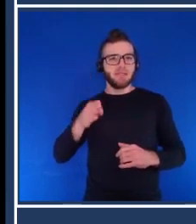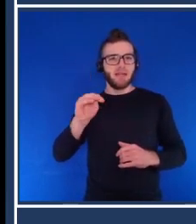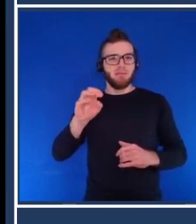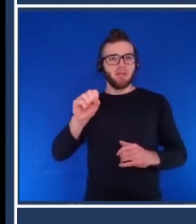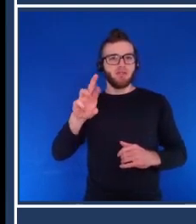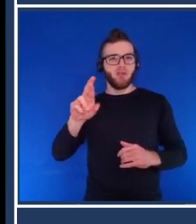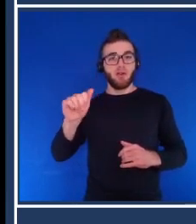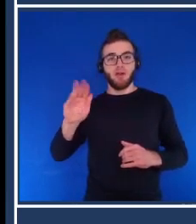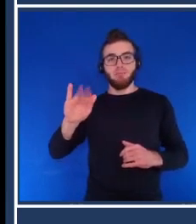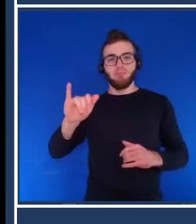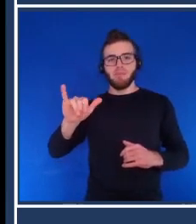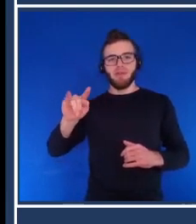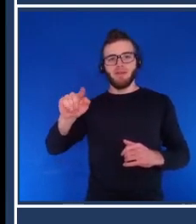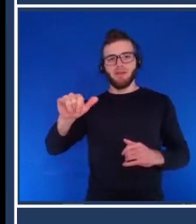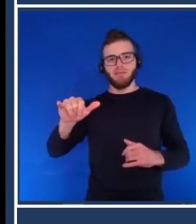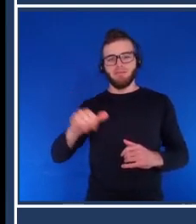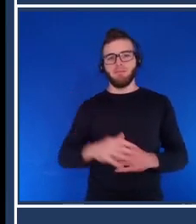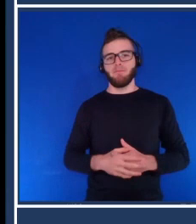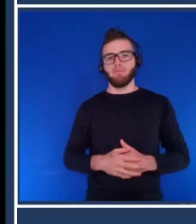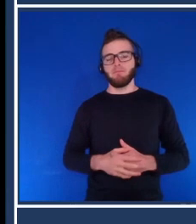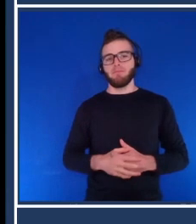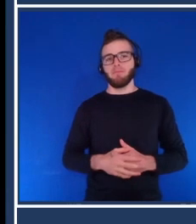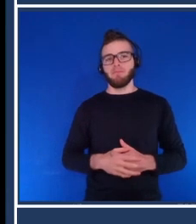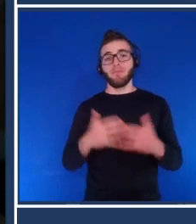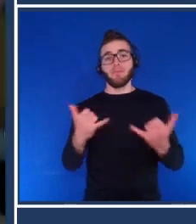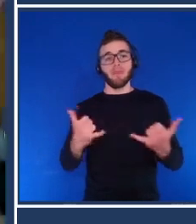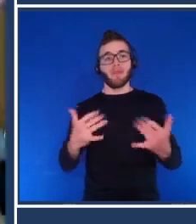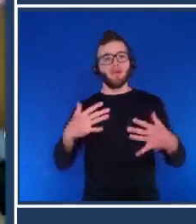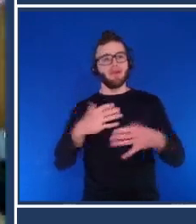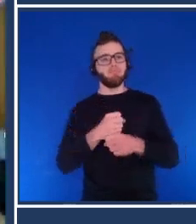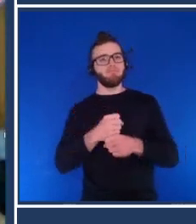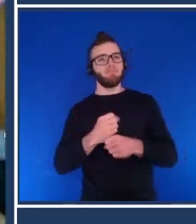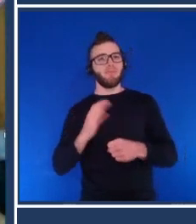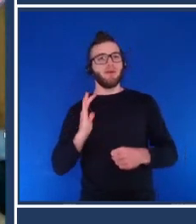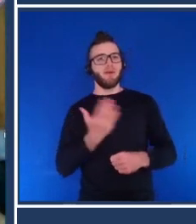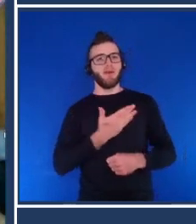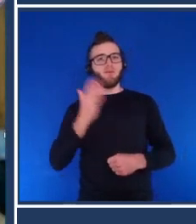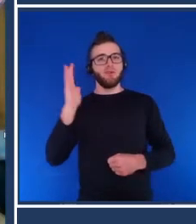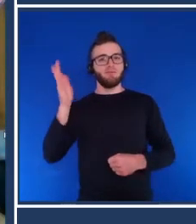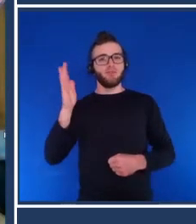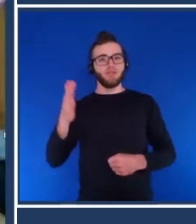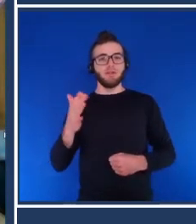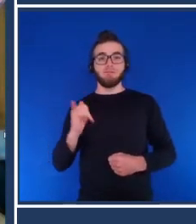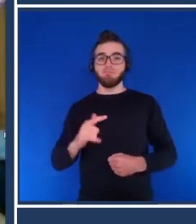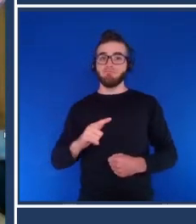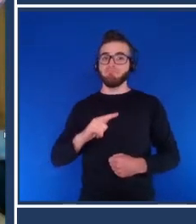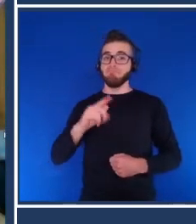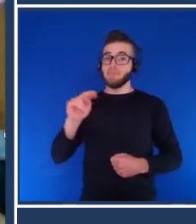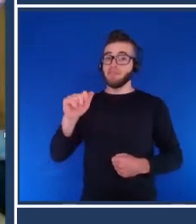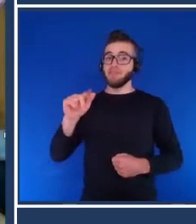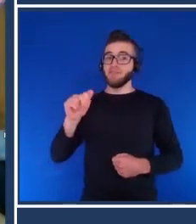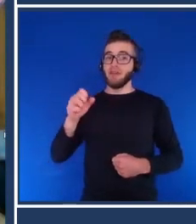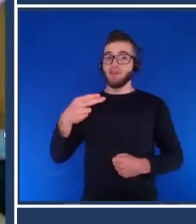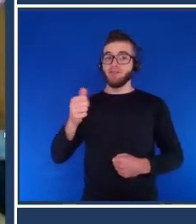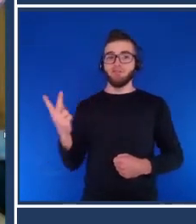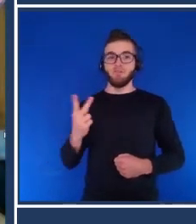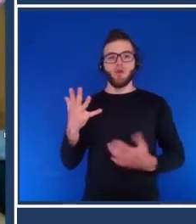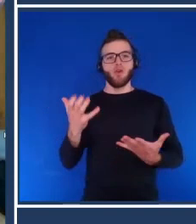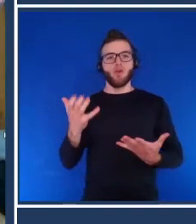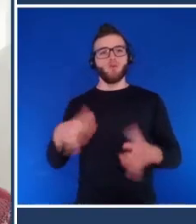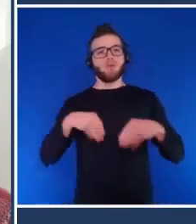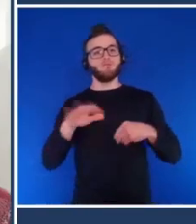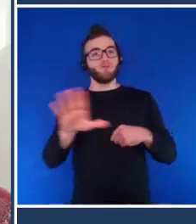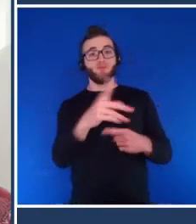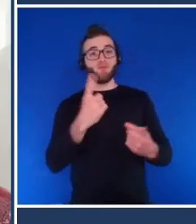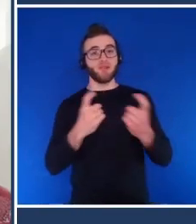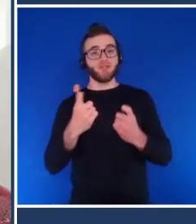aka.ms/MSRability. And now that's the end of the formal part of the presentation, and Natasha and I would love to take any questions that you have about this